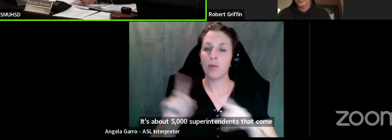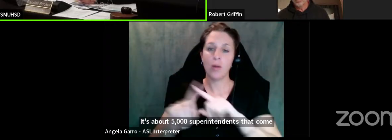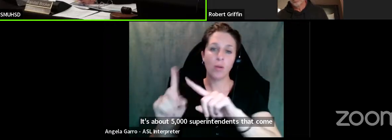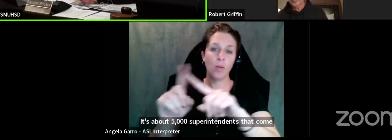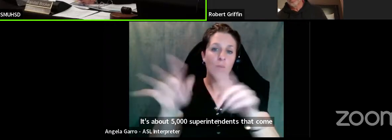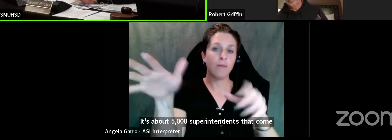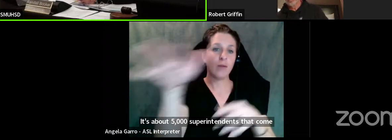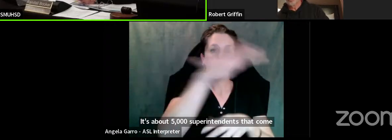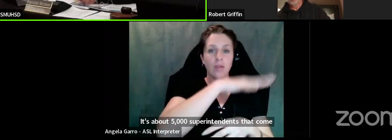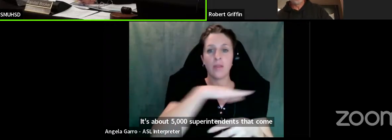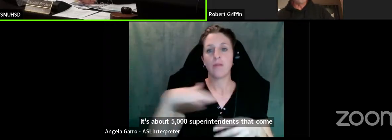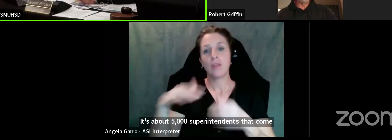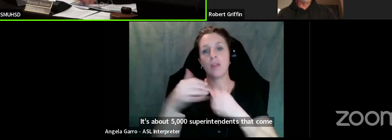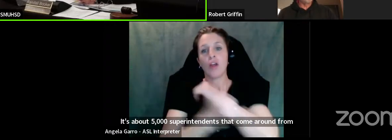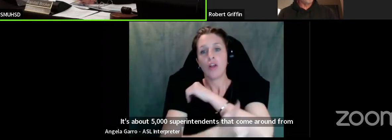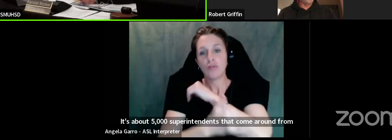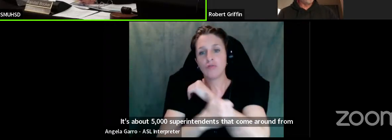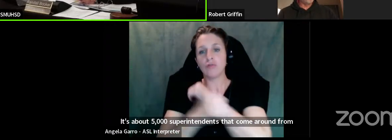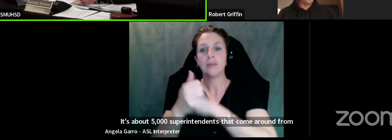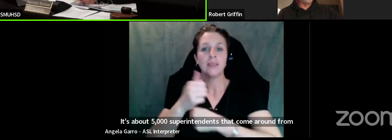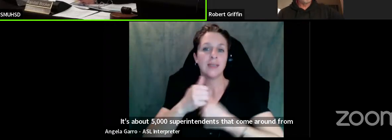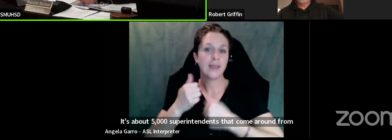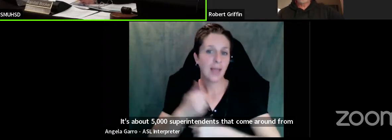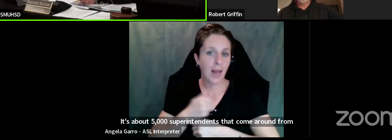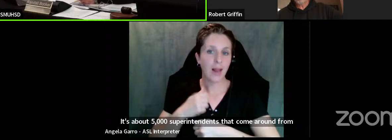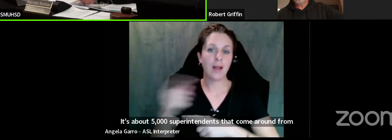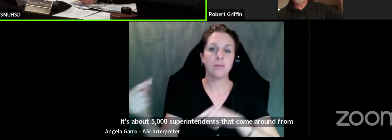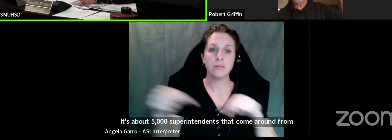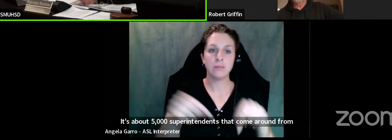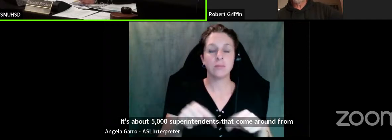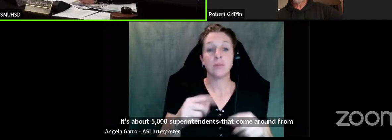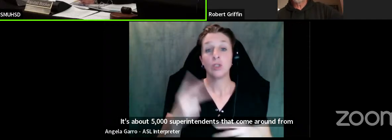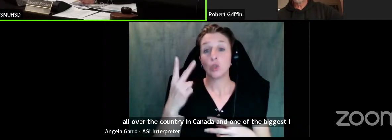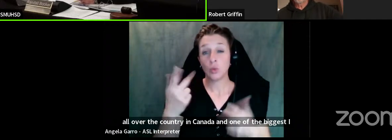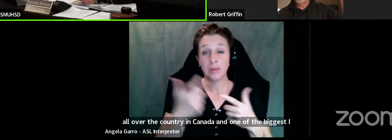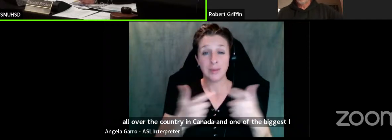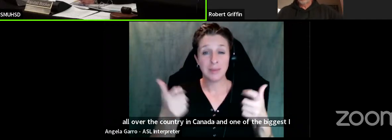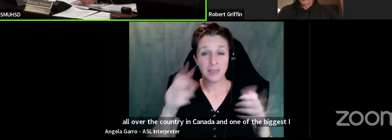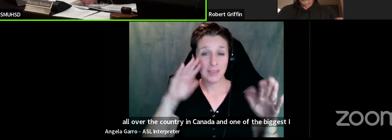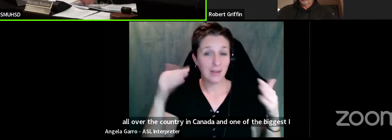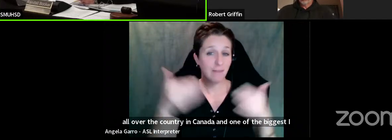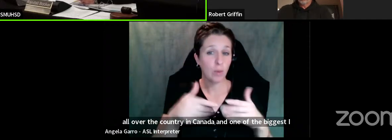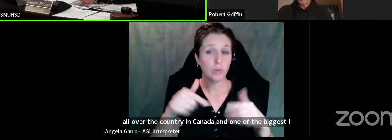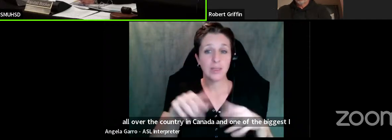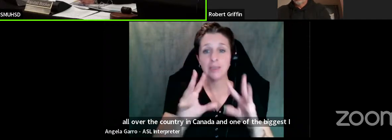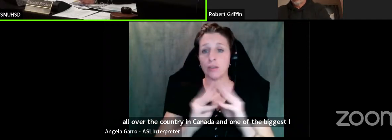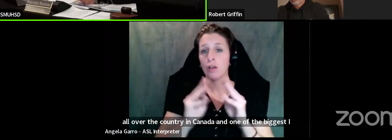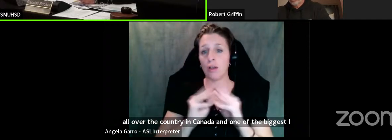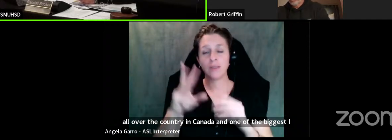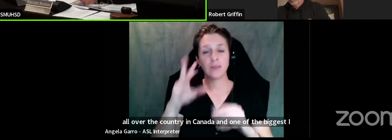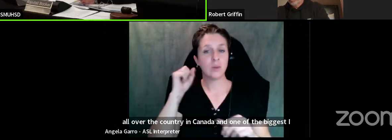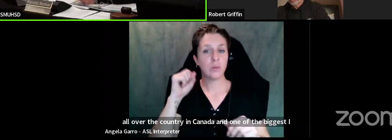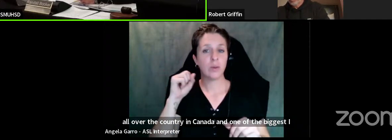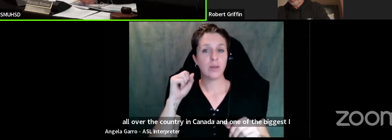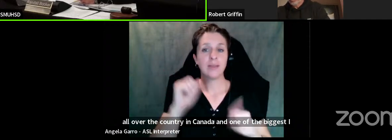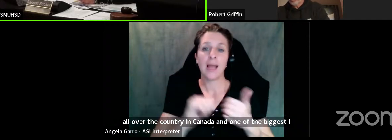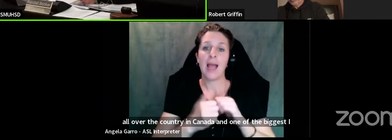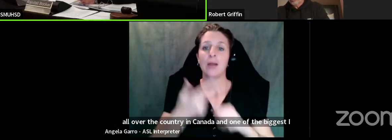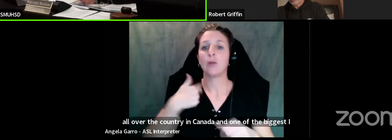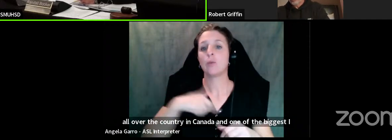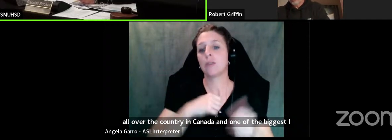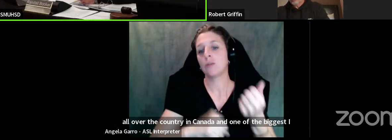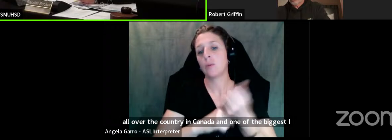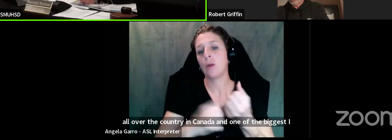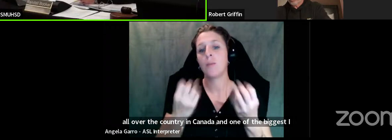country and Canada. And one of the biggest, I would say the two biggest focus of this conference was how do we support